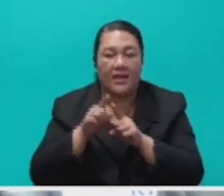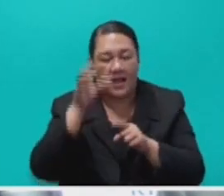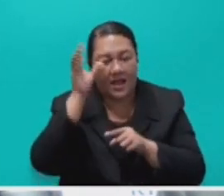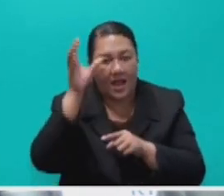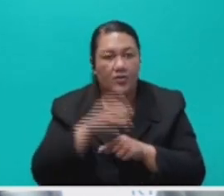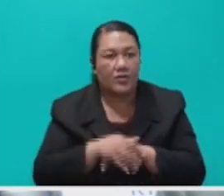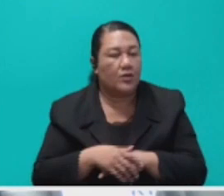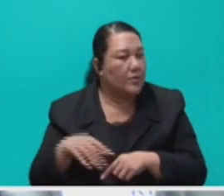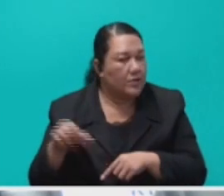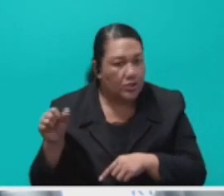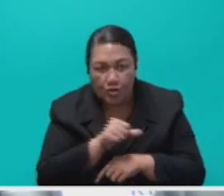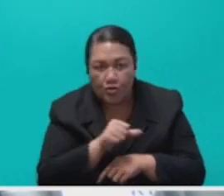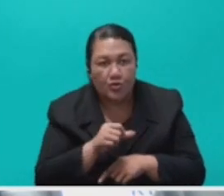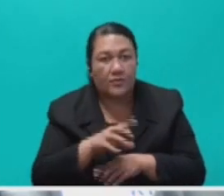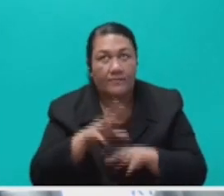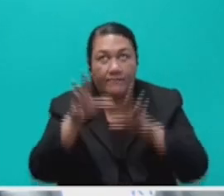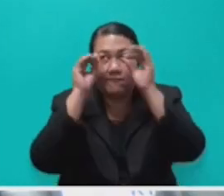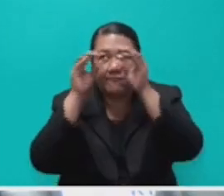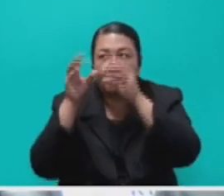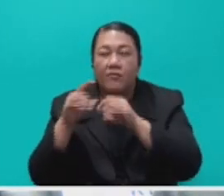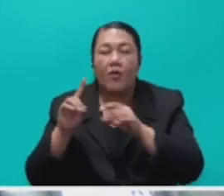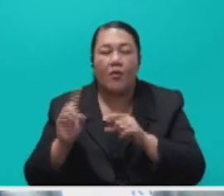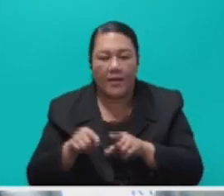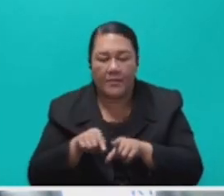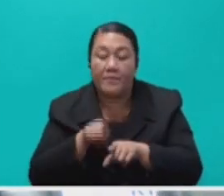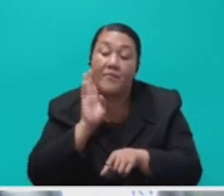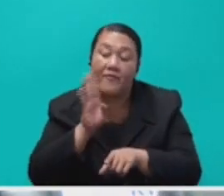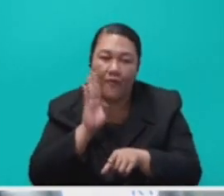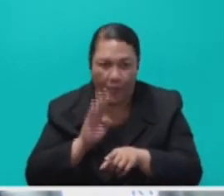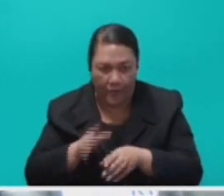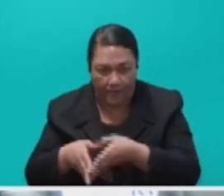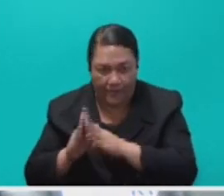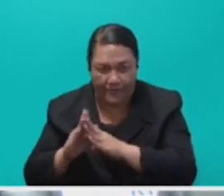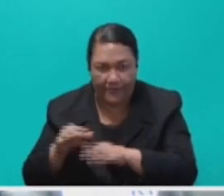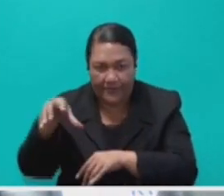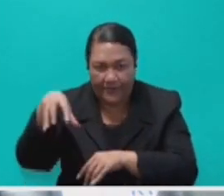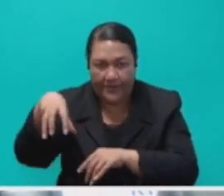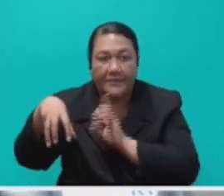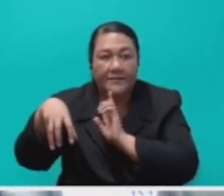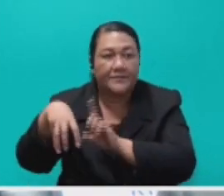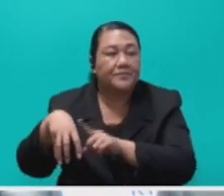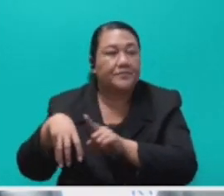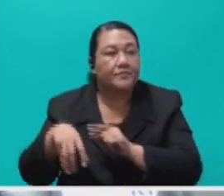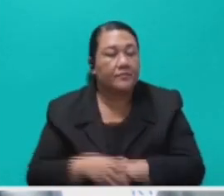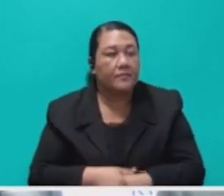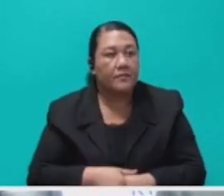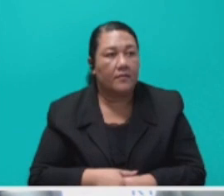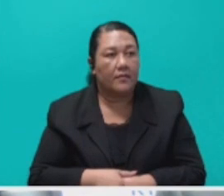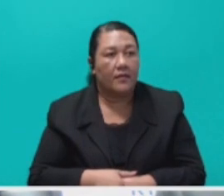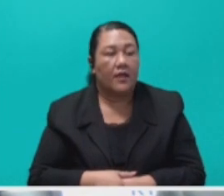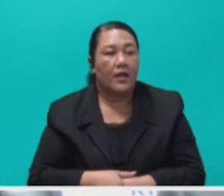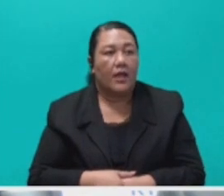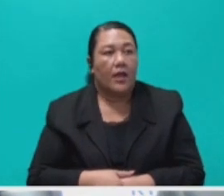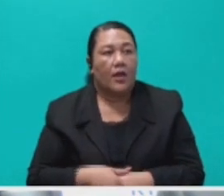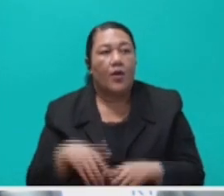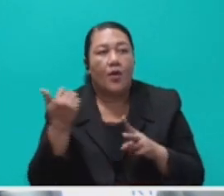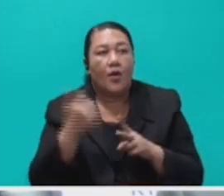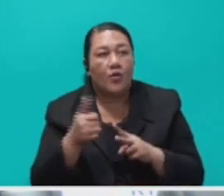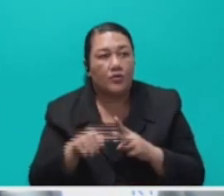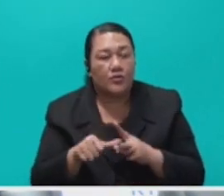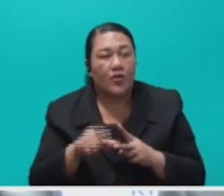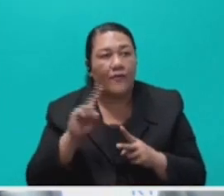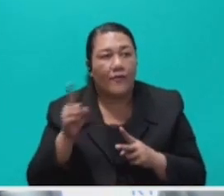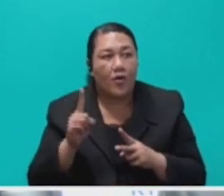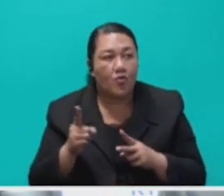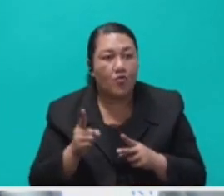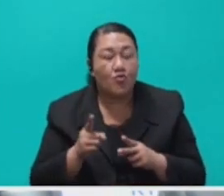this. Mr. Speaker, it can also lead to the provision of a form of amnesty or leniency for those who have